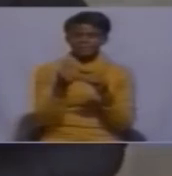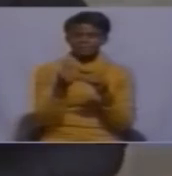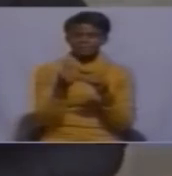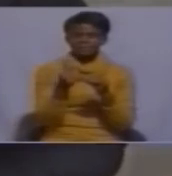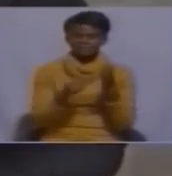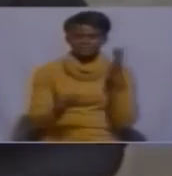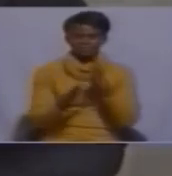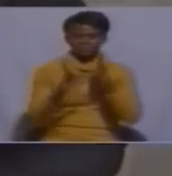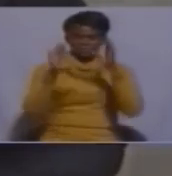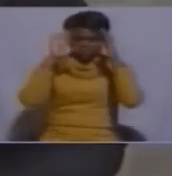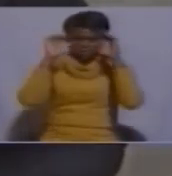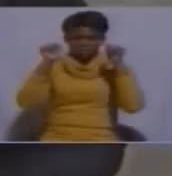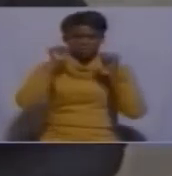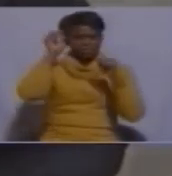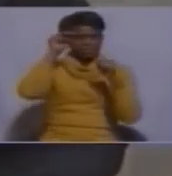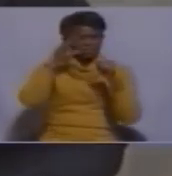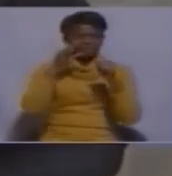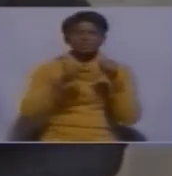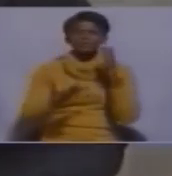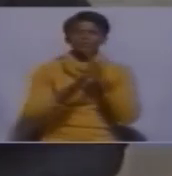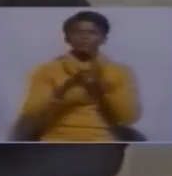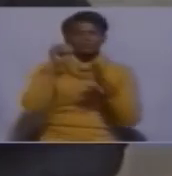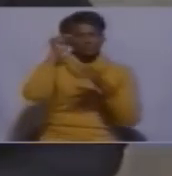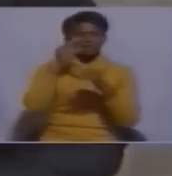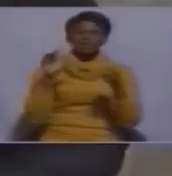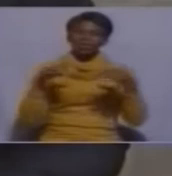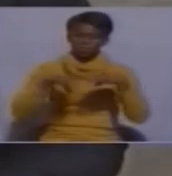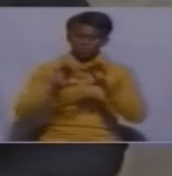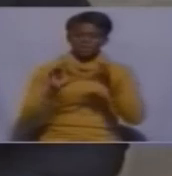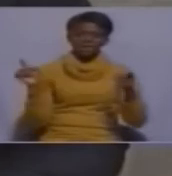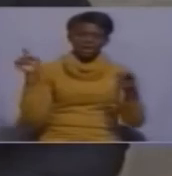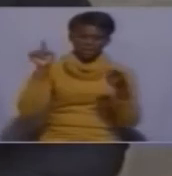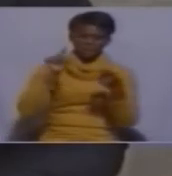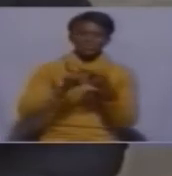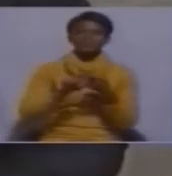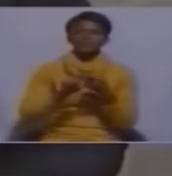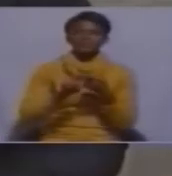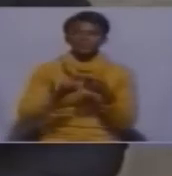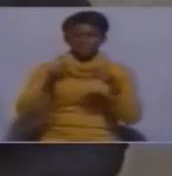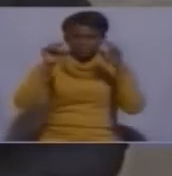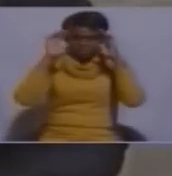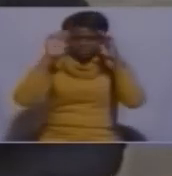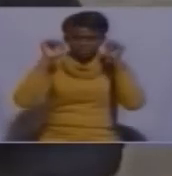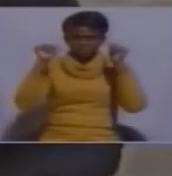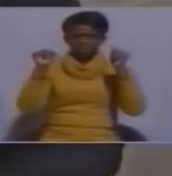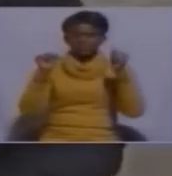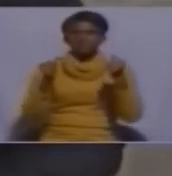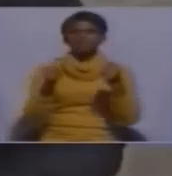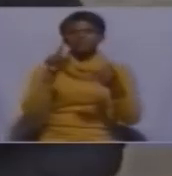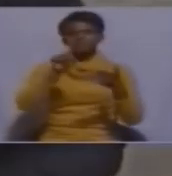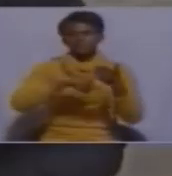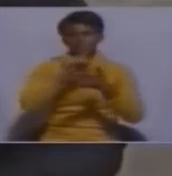the Vice President, ministers, deputy ministers will continue in office until the President terminates the